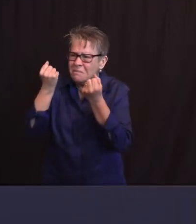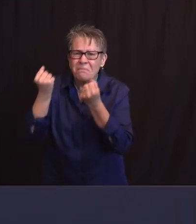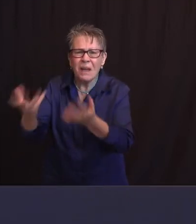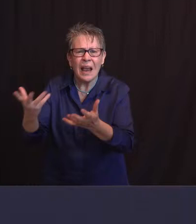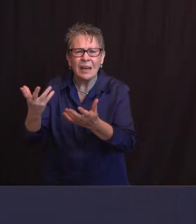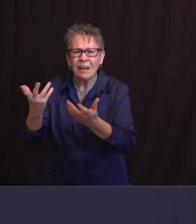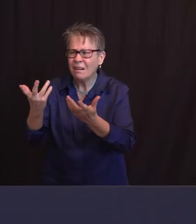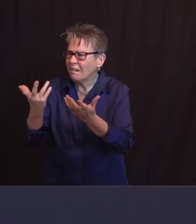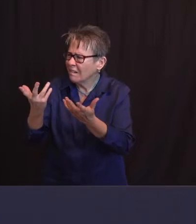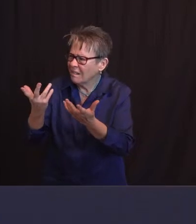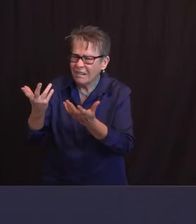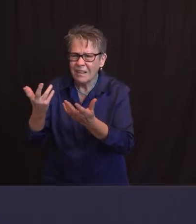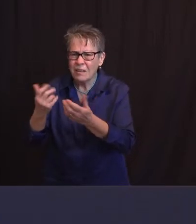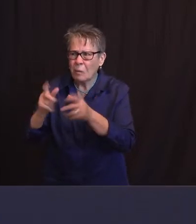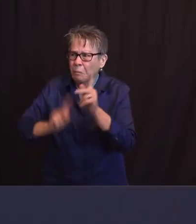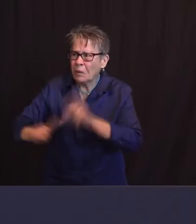appointment.